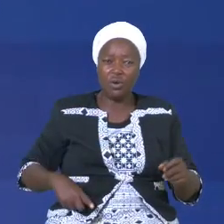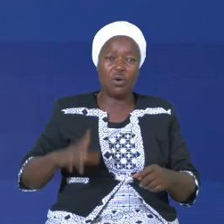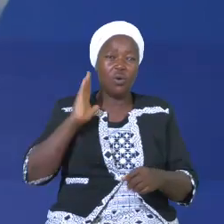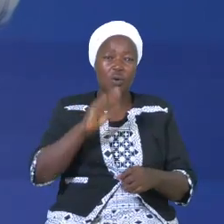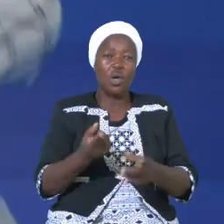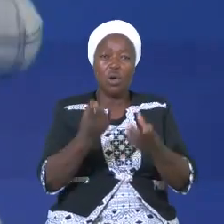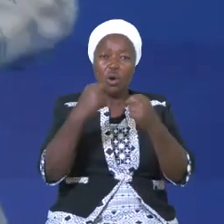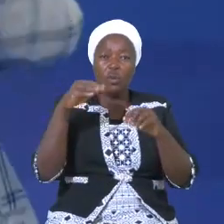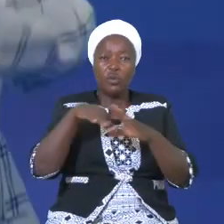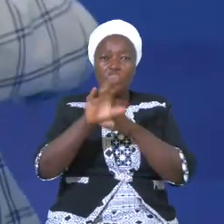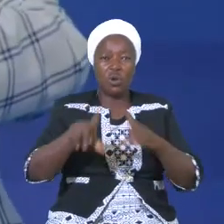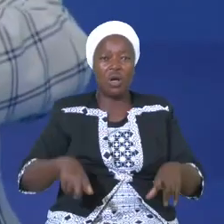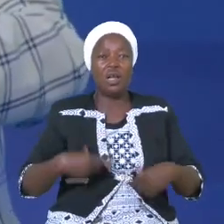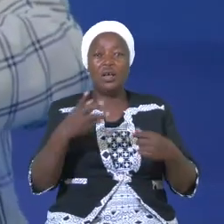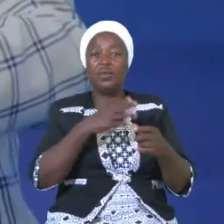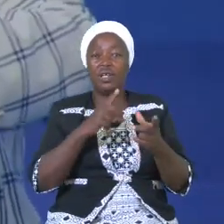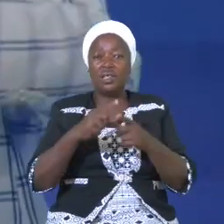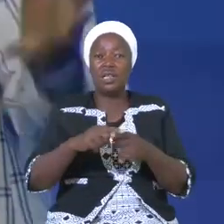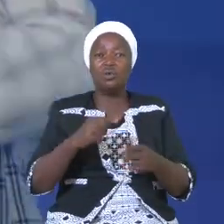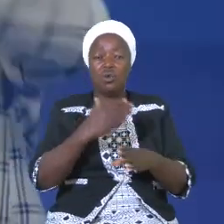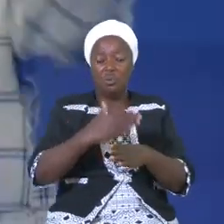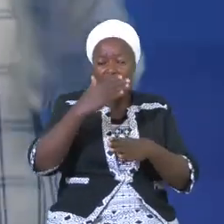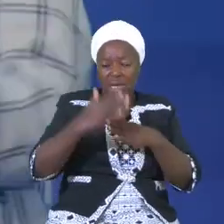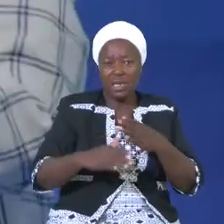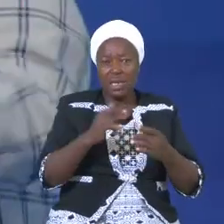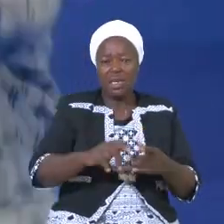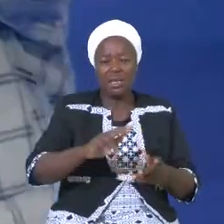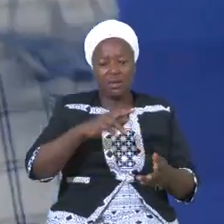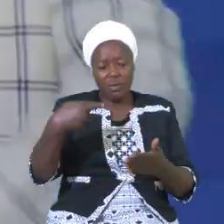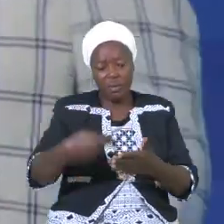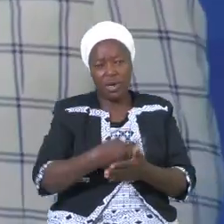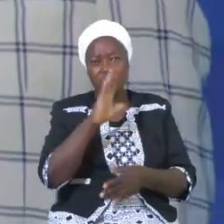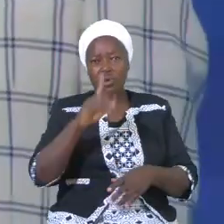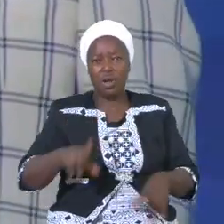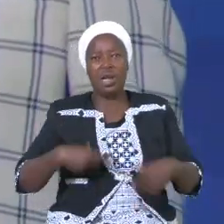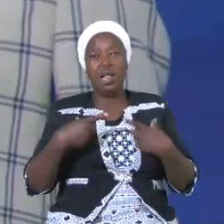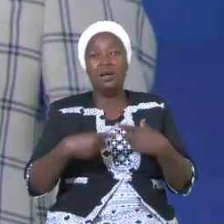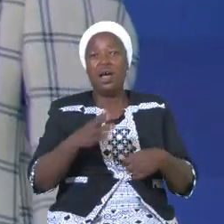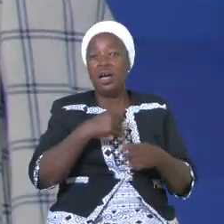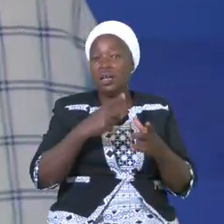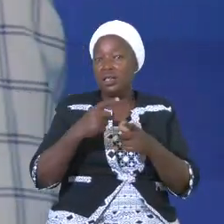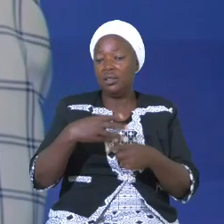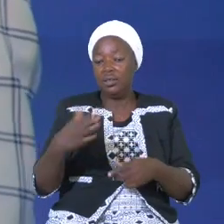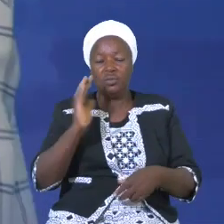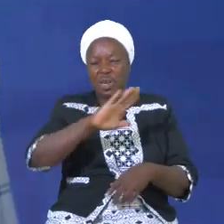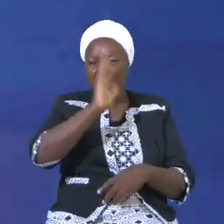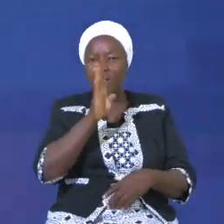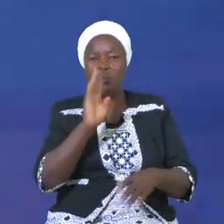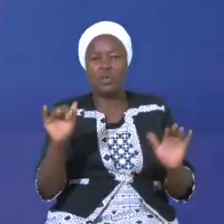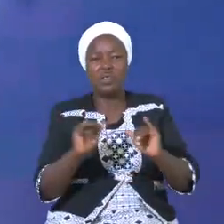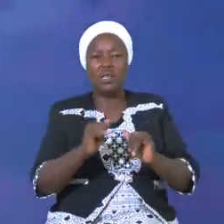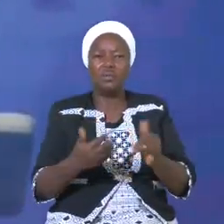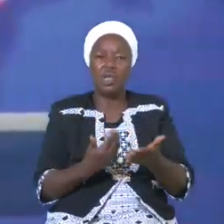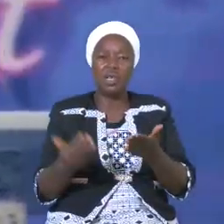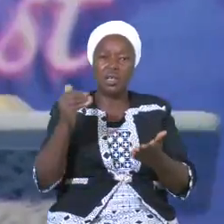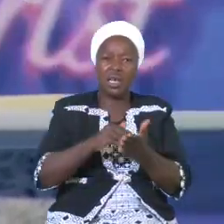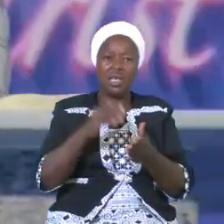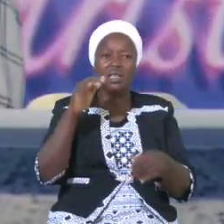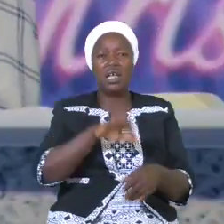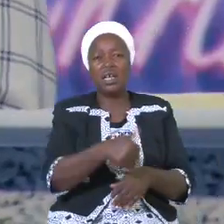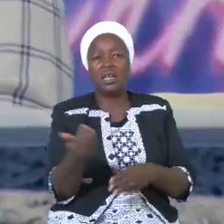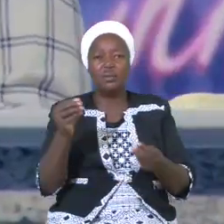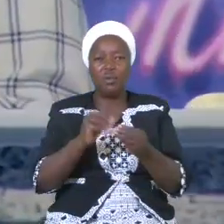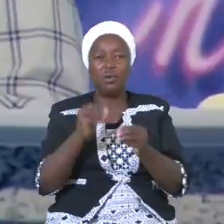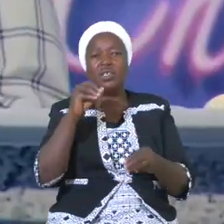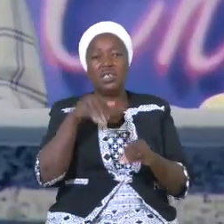your life and totally renew your life and things will never be the same anymore